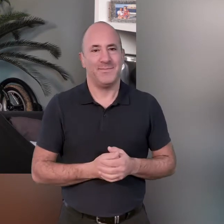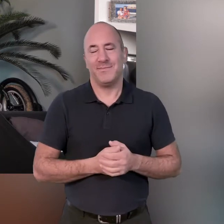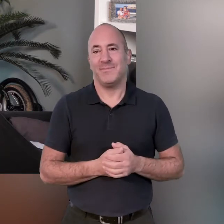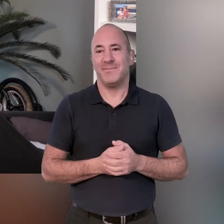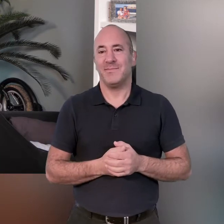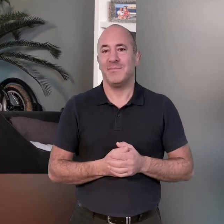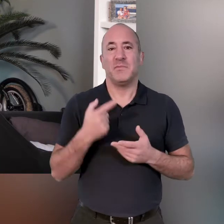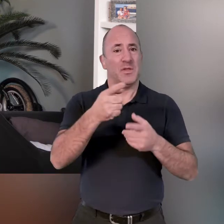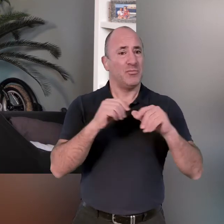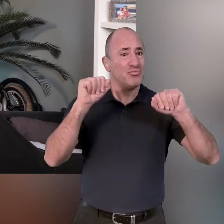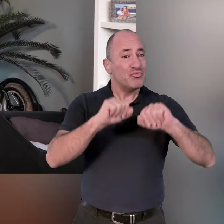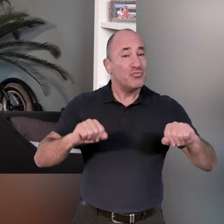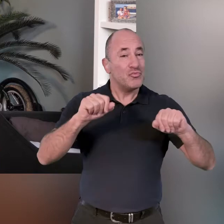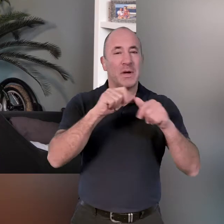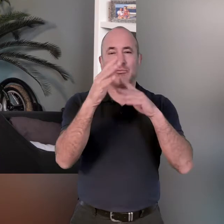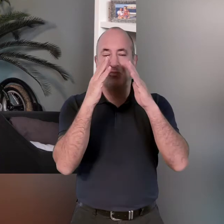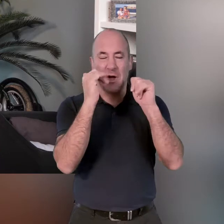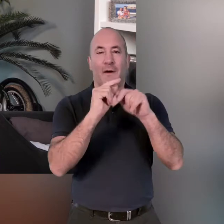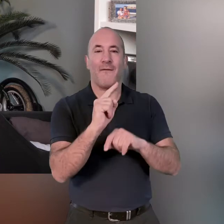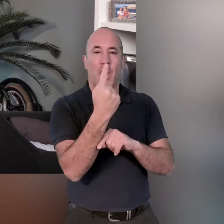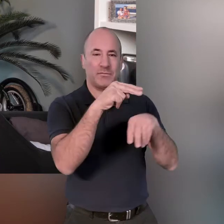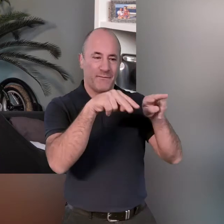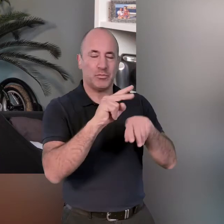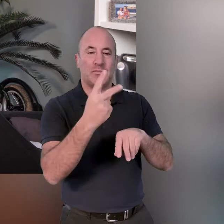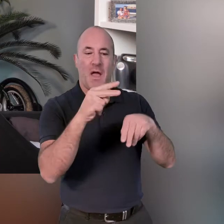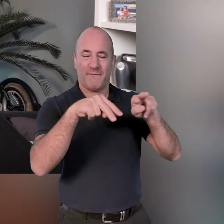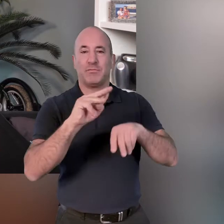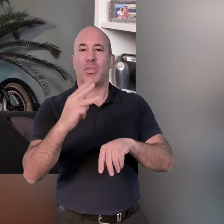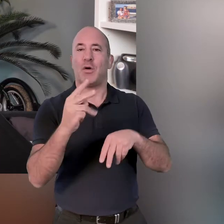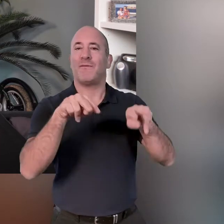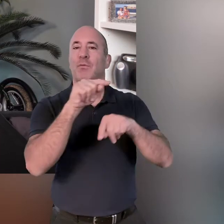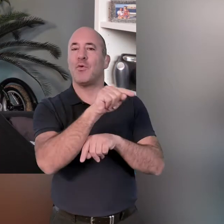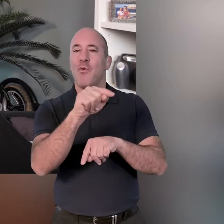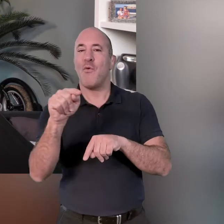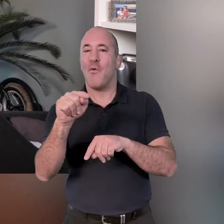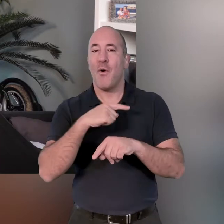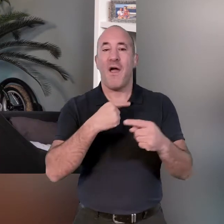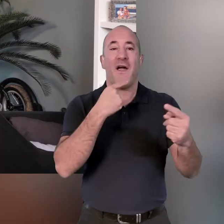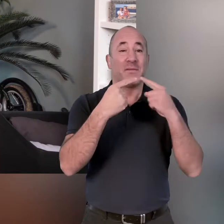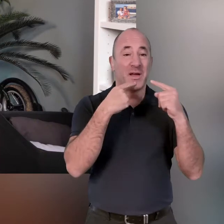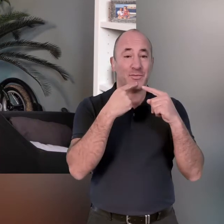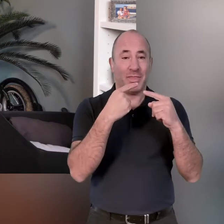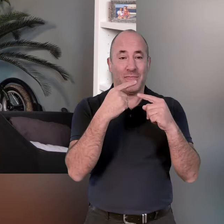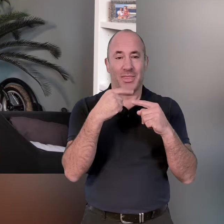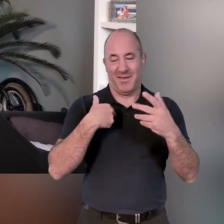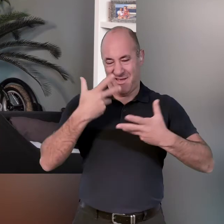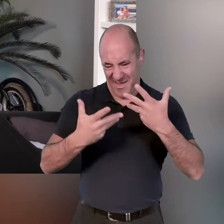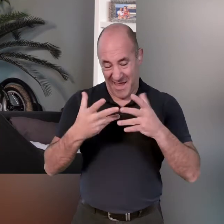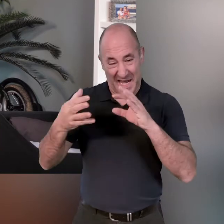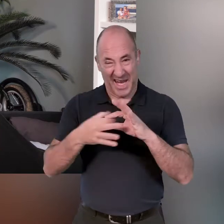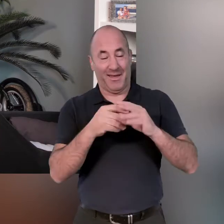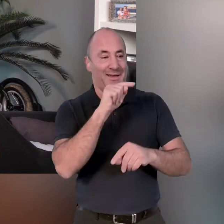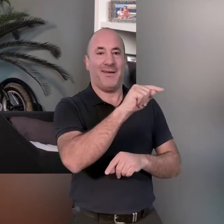to working out at home. If you haven't already, be sure to check out the first 3 videos because there's some information that we'll